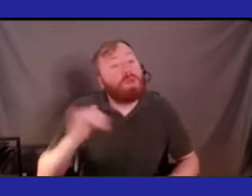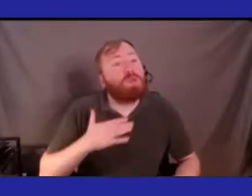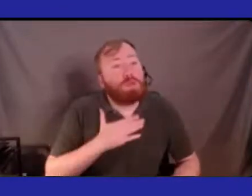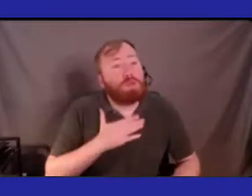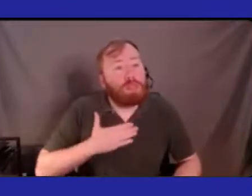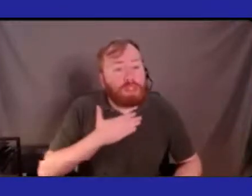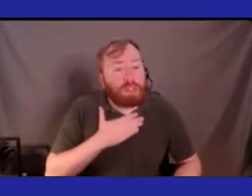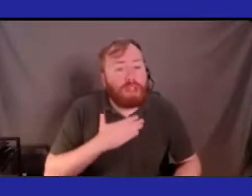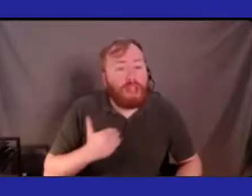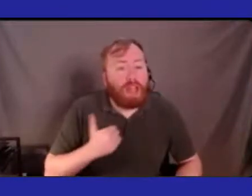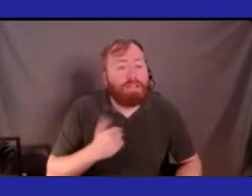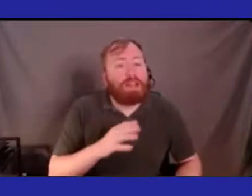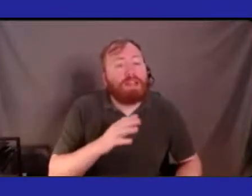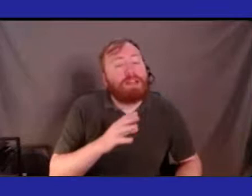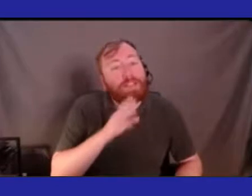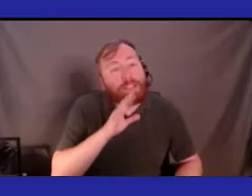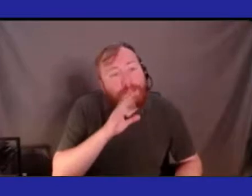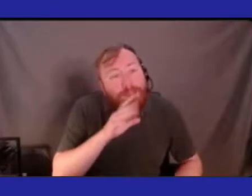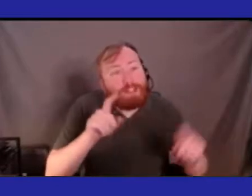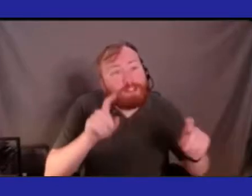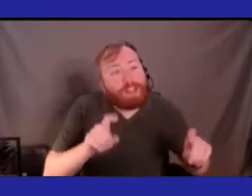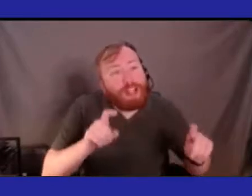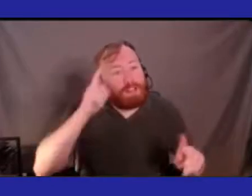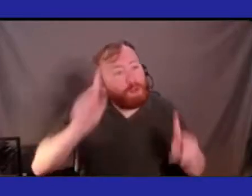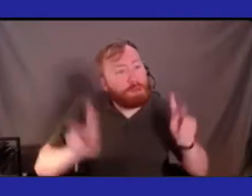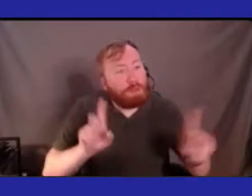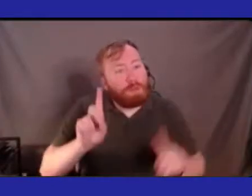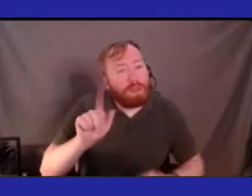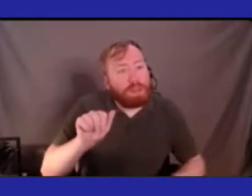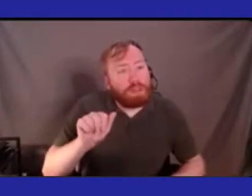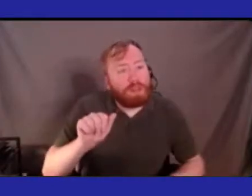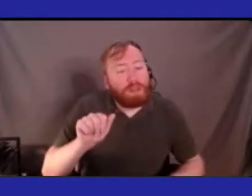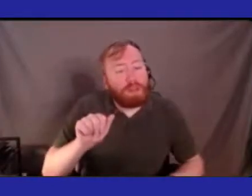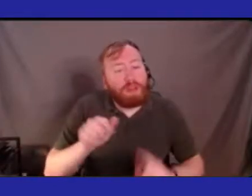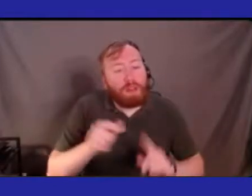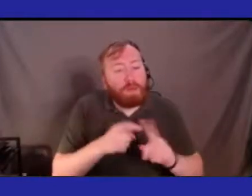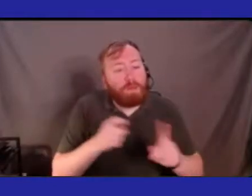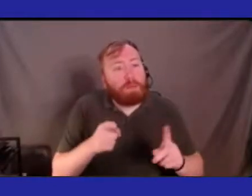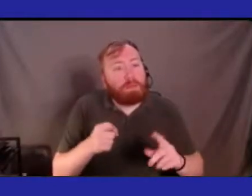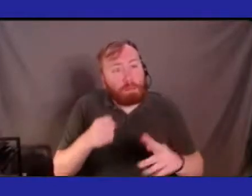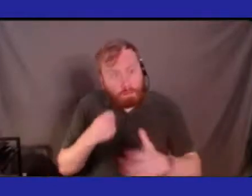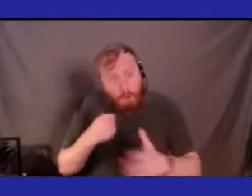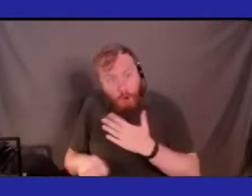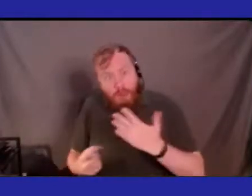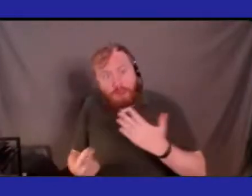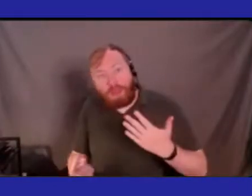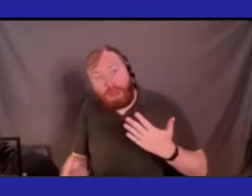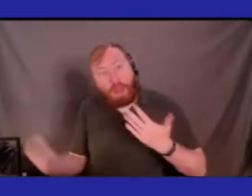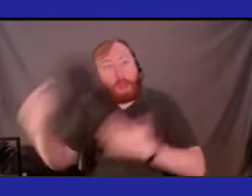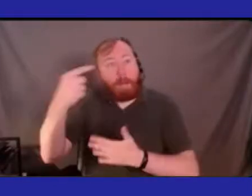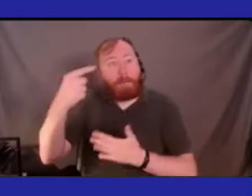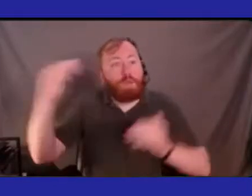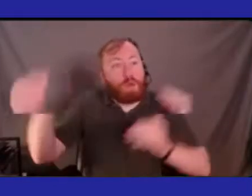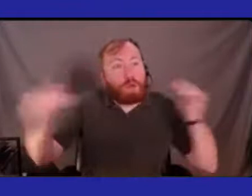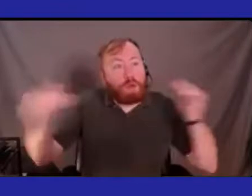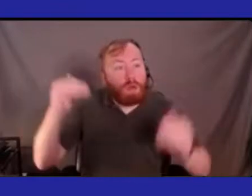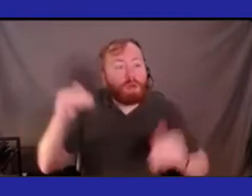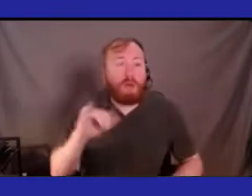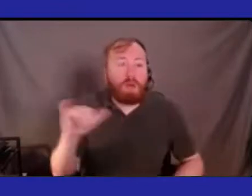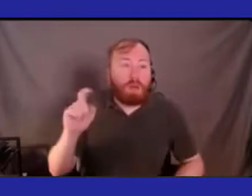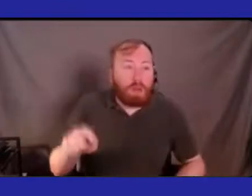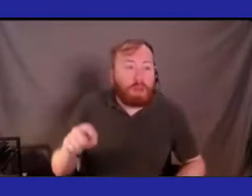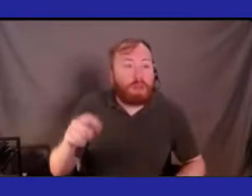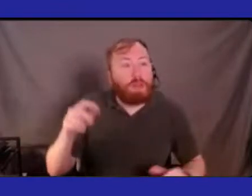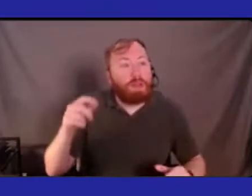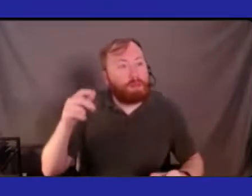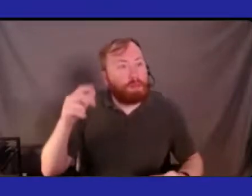speech testing for people with disabilities from birth up to adult. Also improve your auditory. You need more